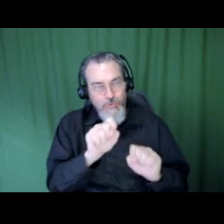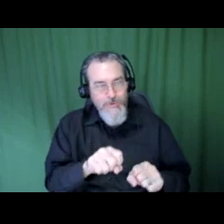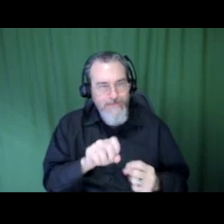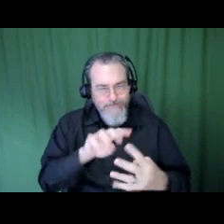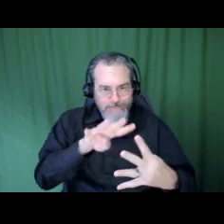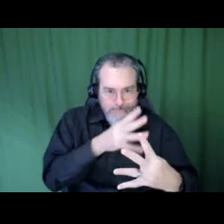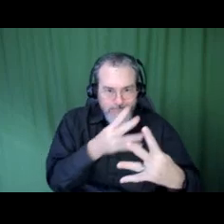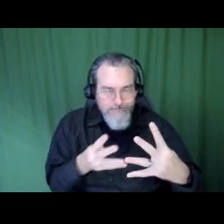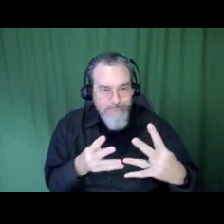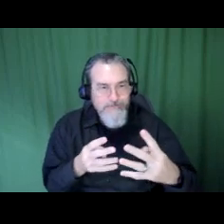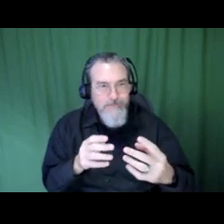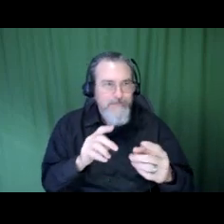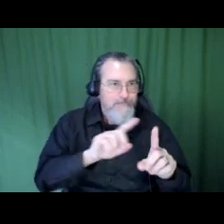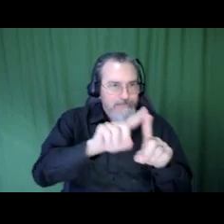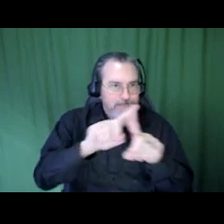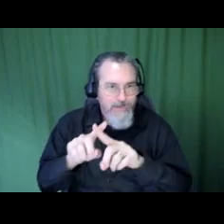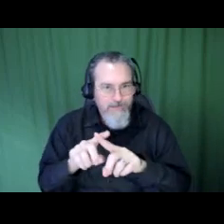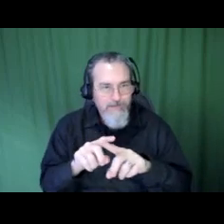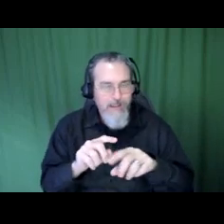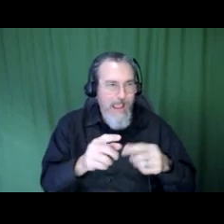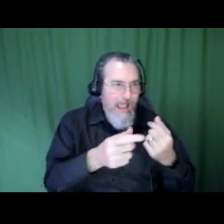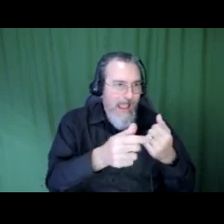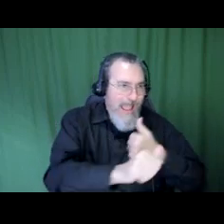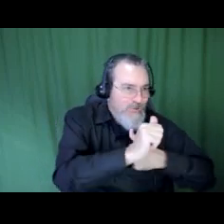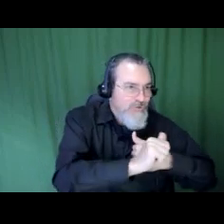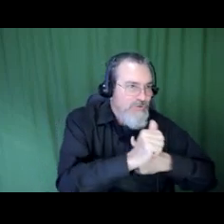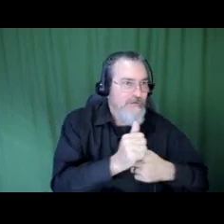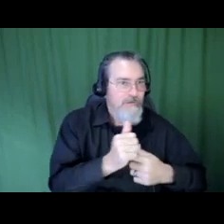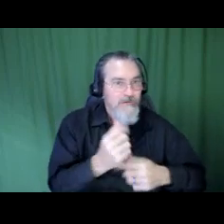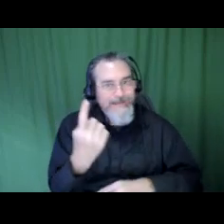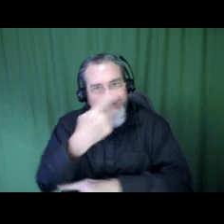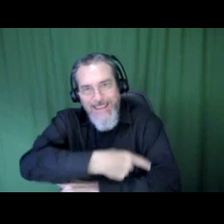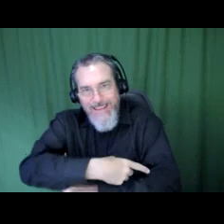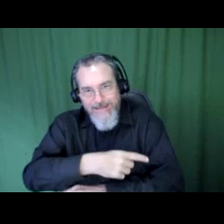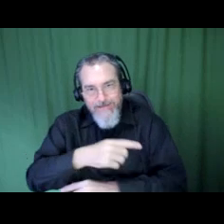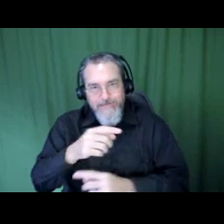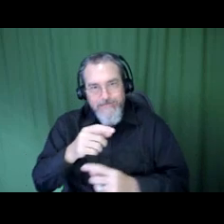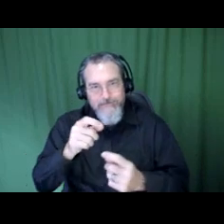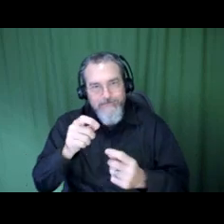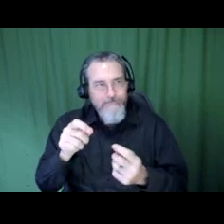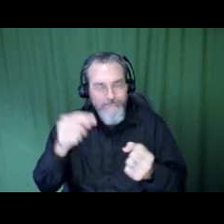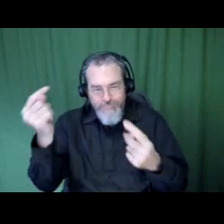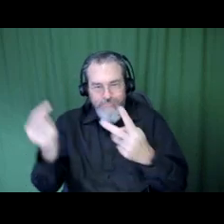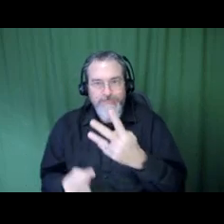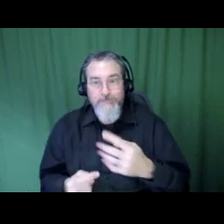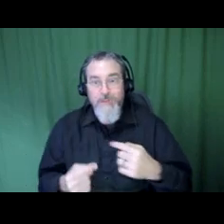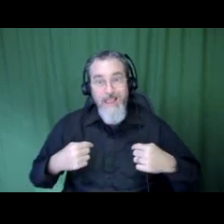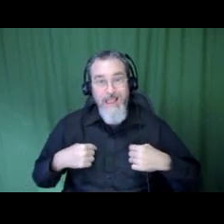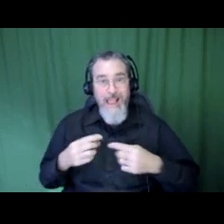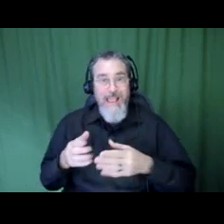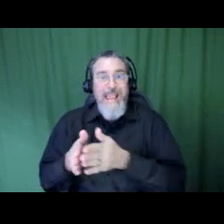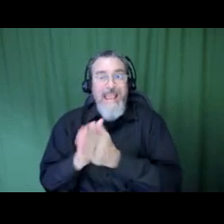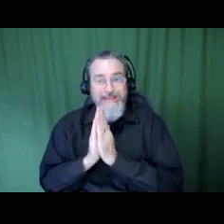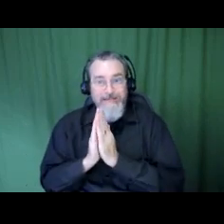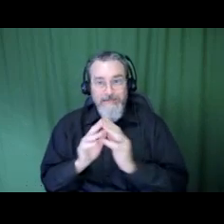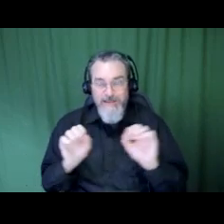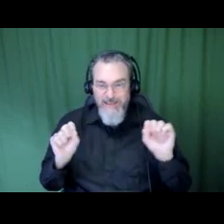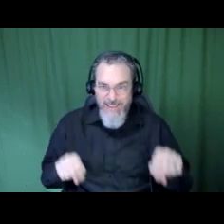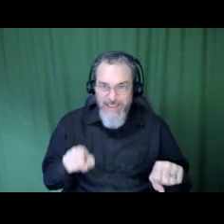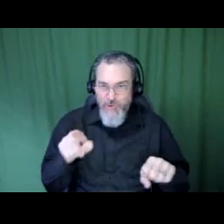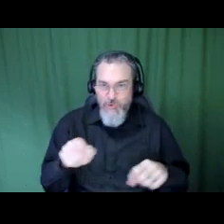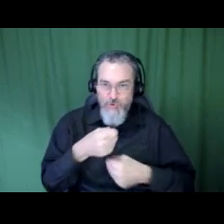or by date, etc. And so what I had asked of Tautua was if they could create a non-public facing